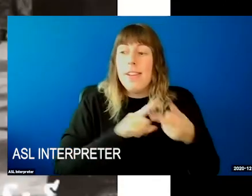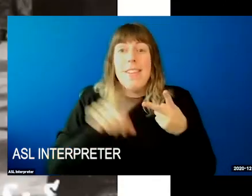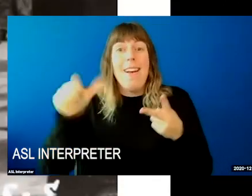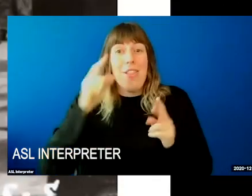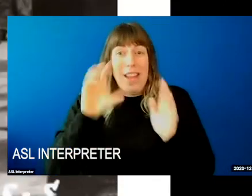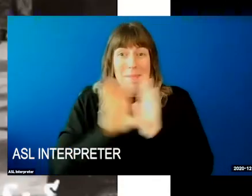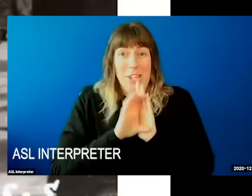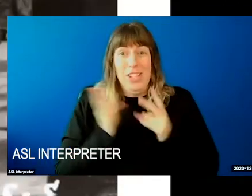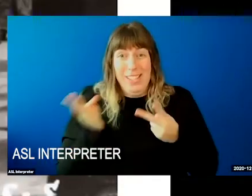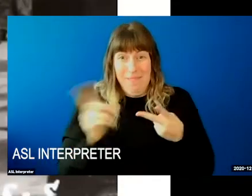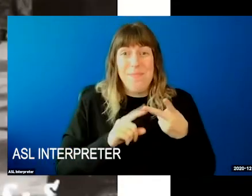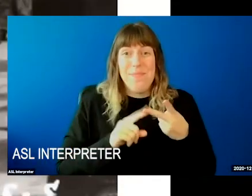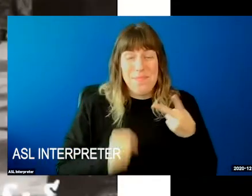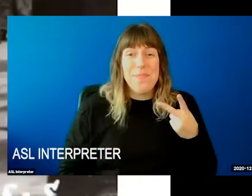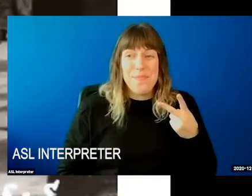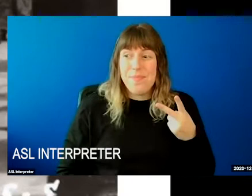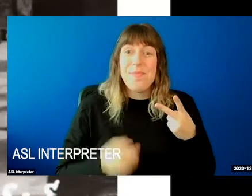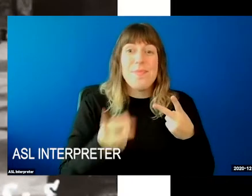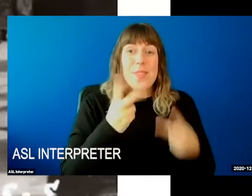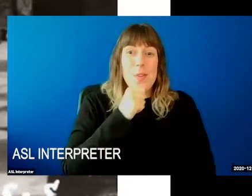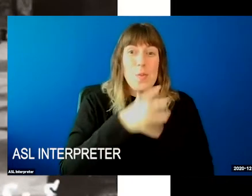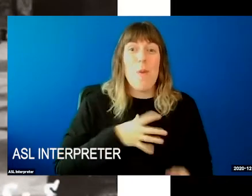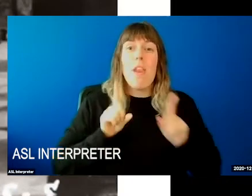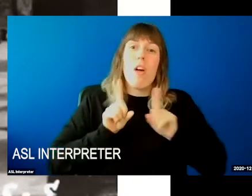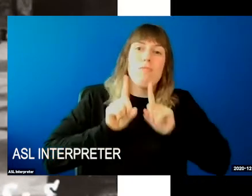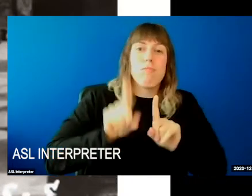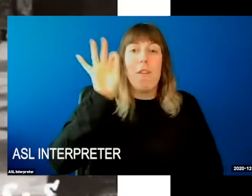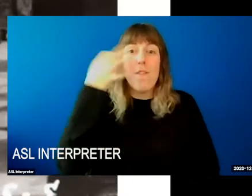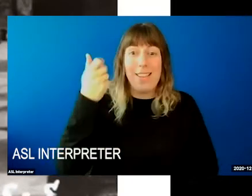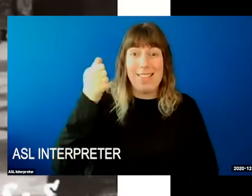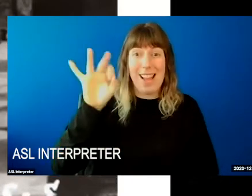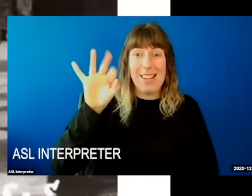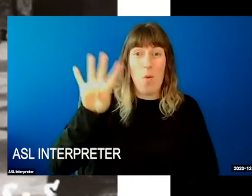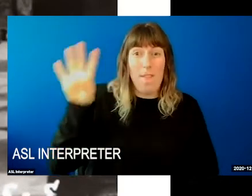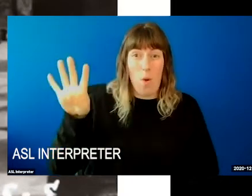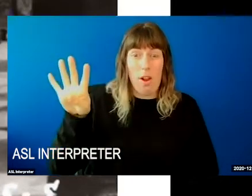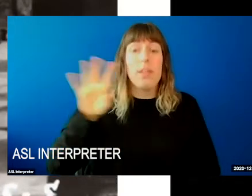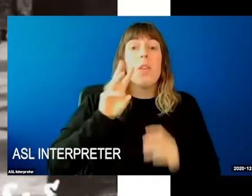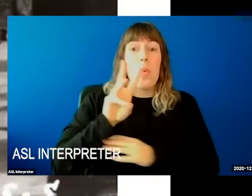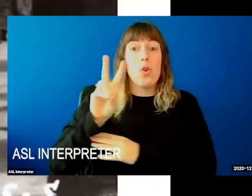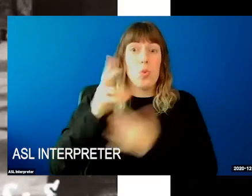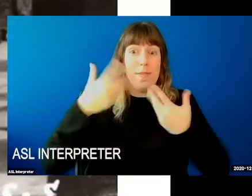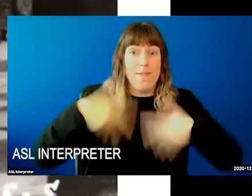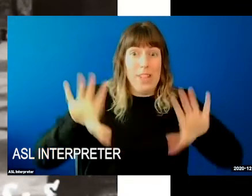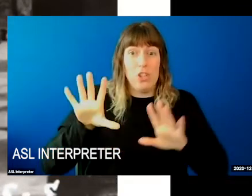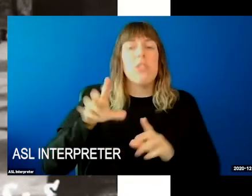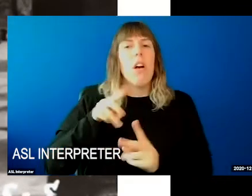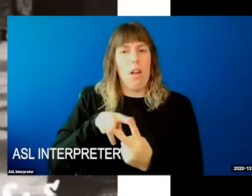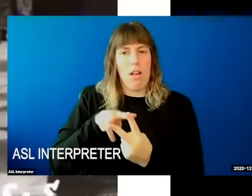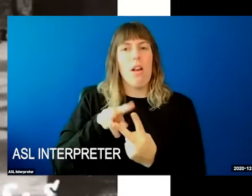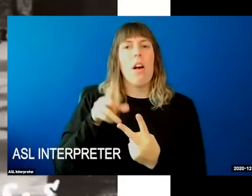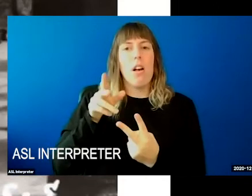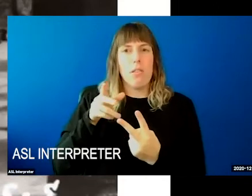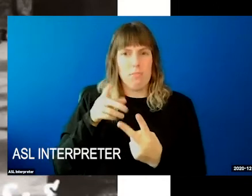like this. Two women in France, 1944, after the Second World War, accused of having collaborated